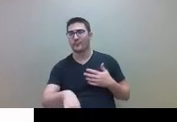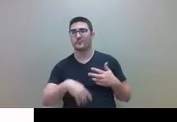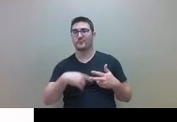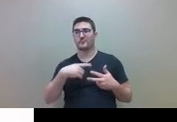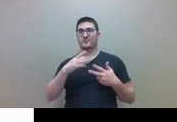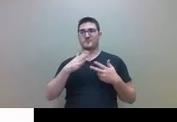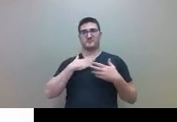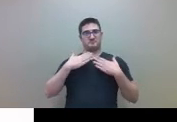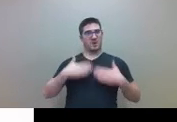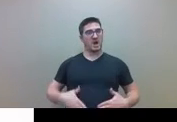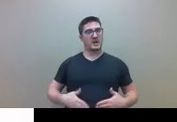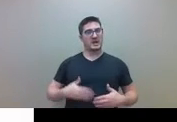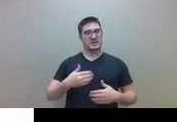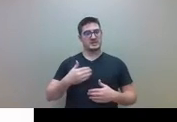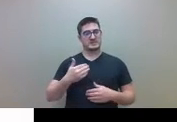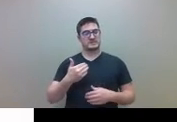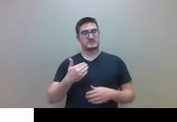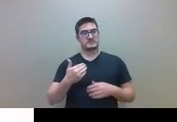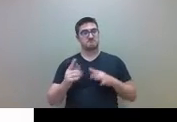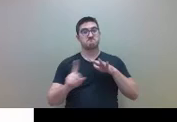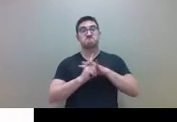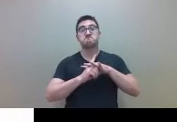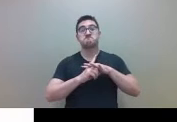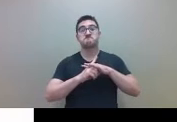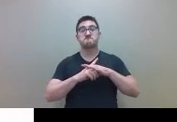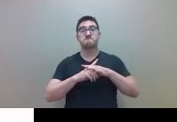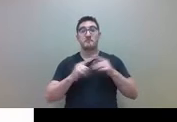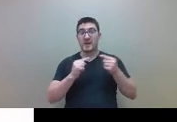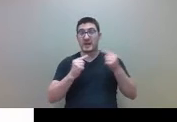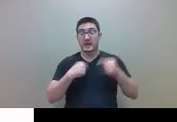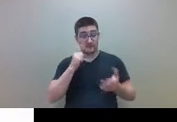to ourselves early on, right?